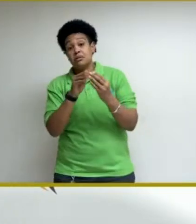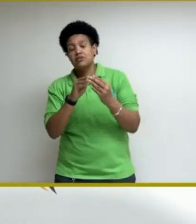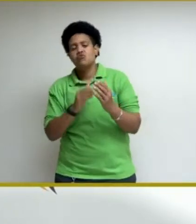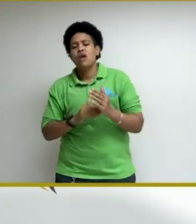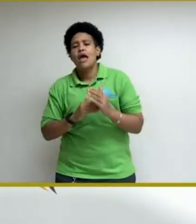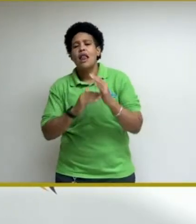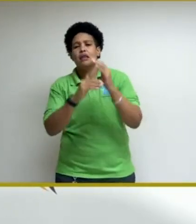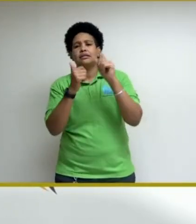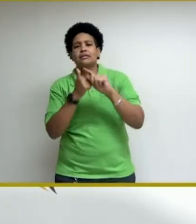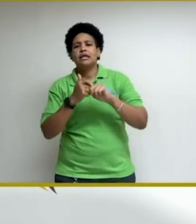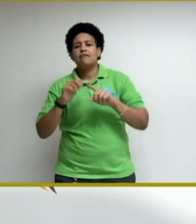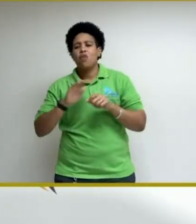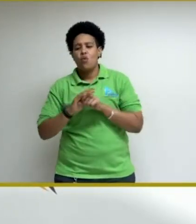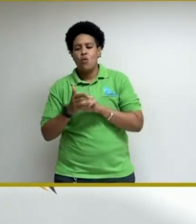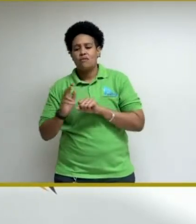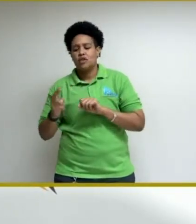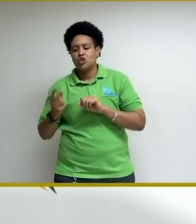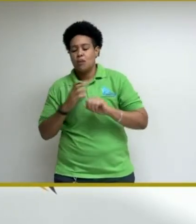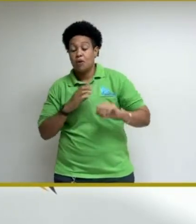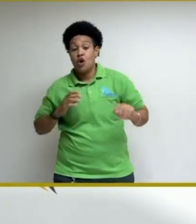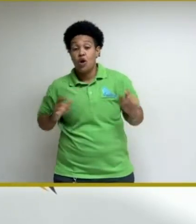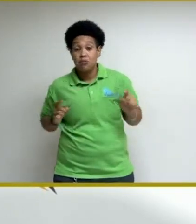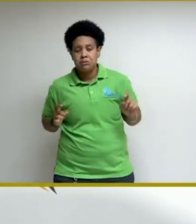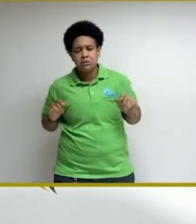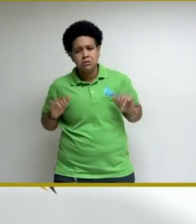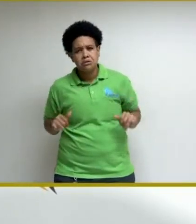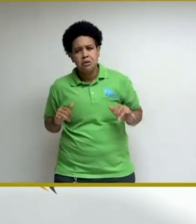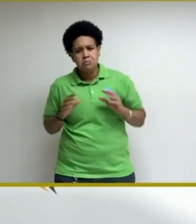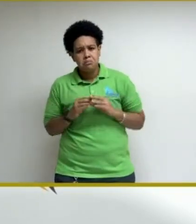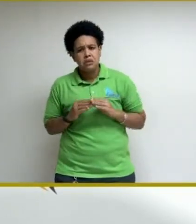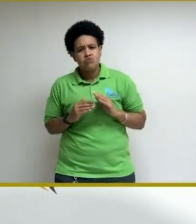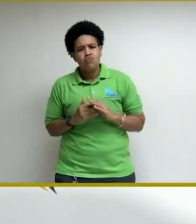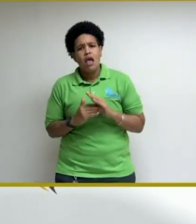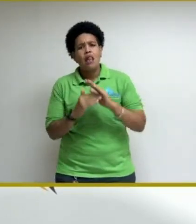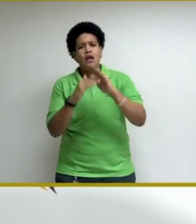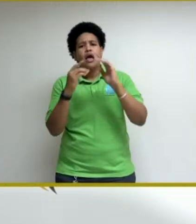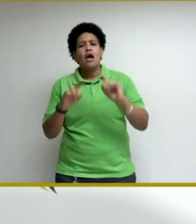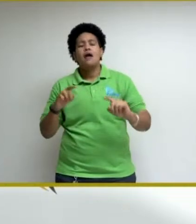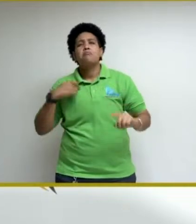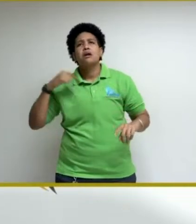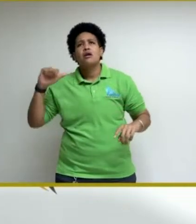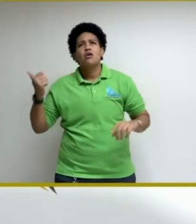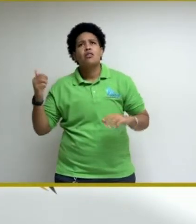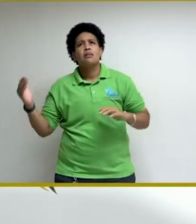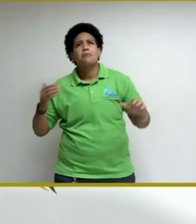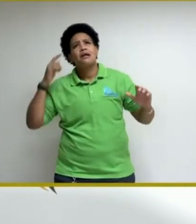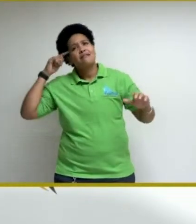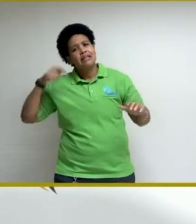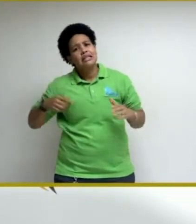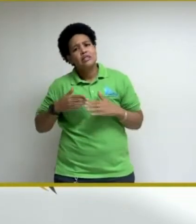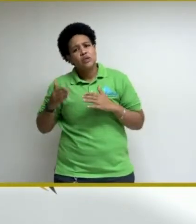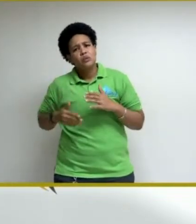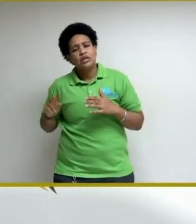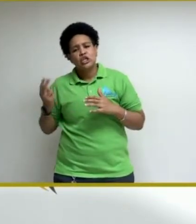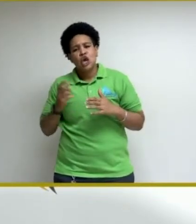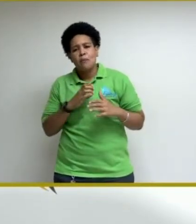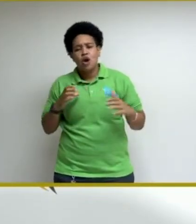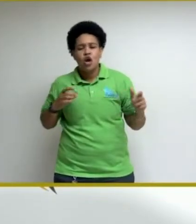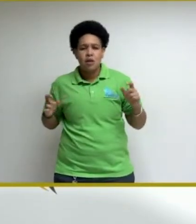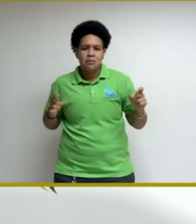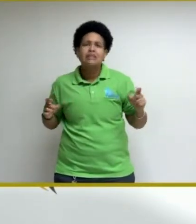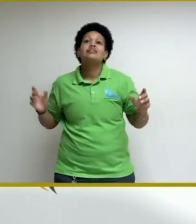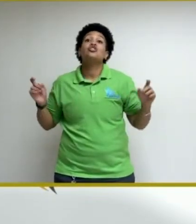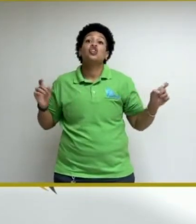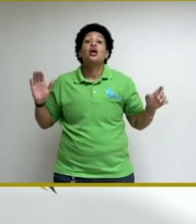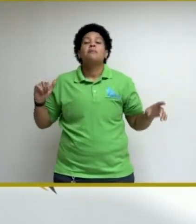COVID subcommittee similarly so. There's another one planned for this weekend, the subcommittee